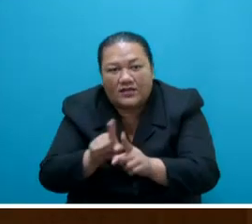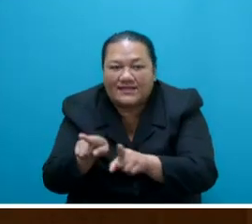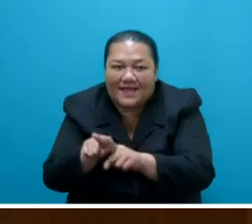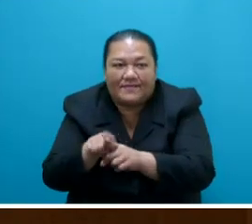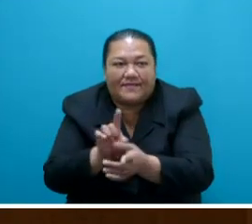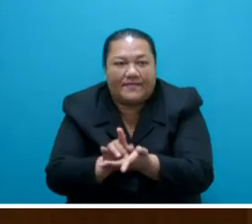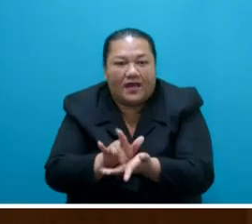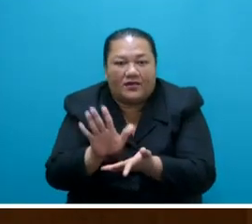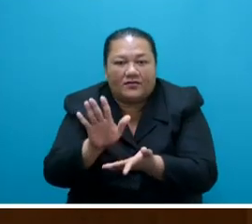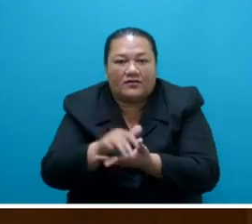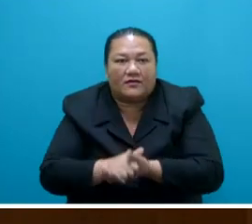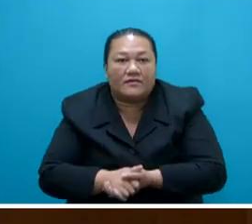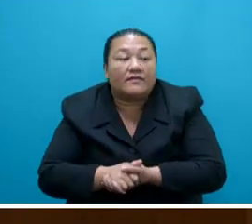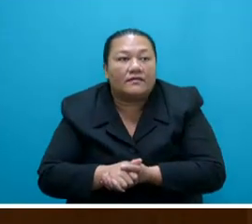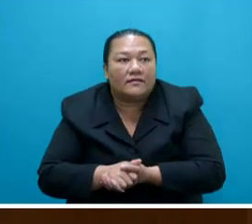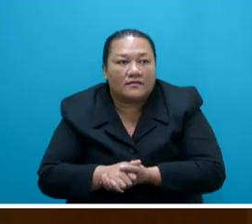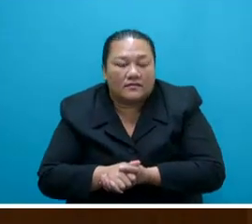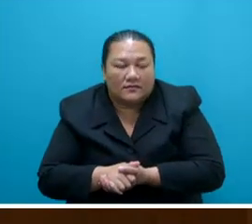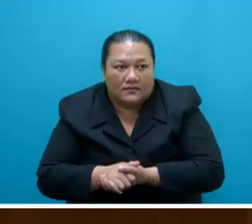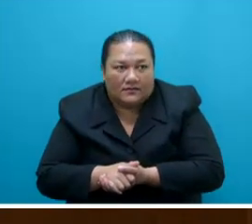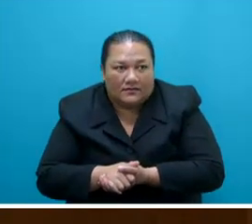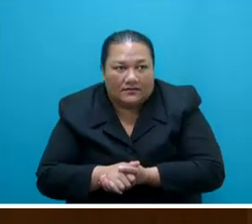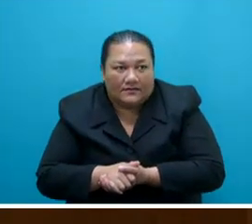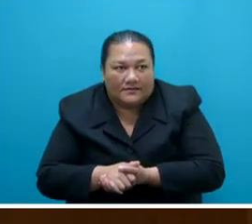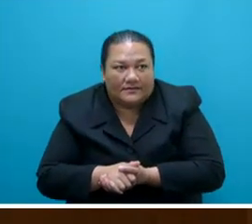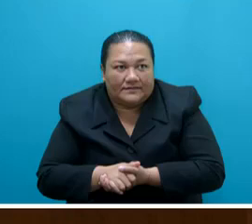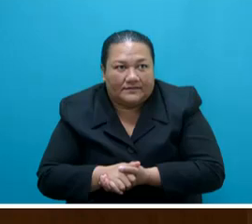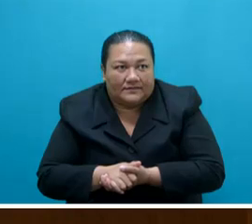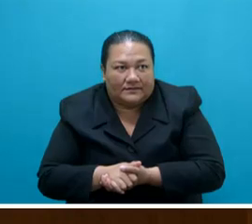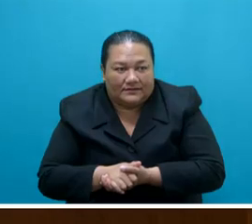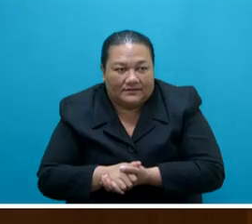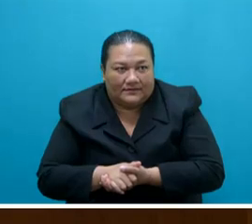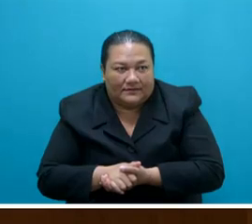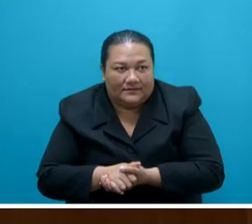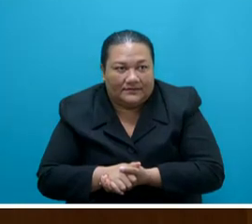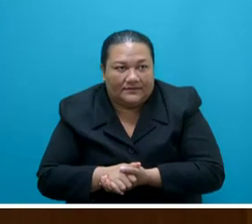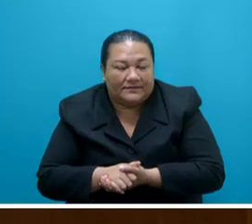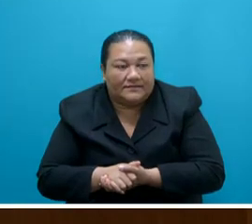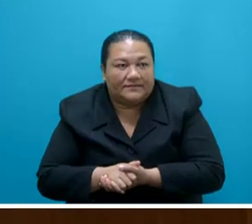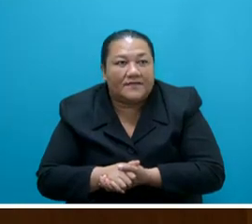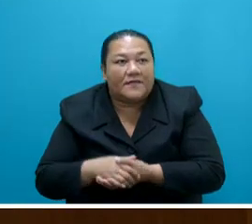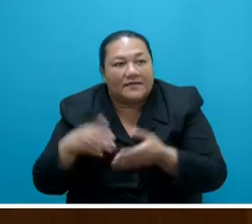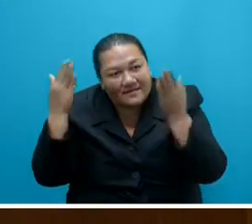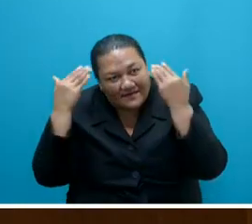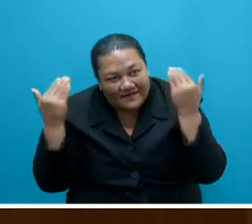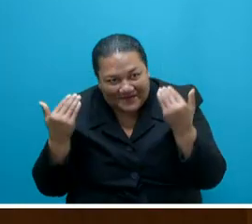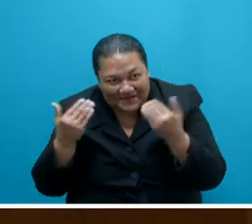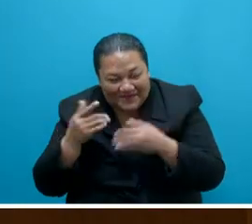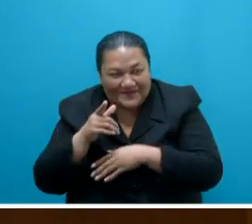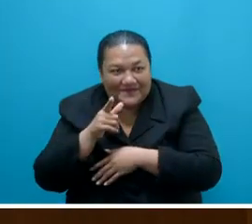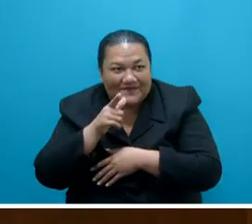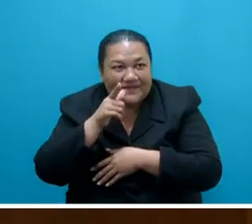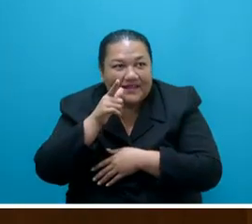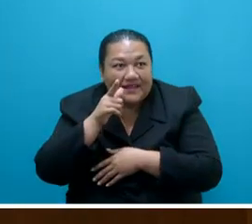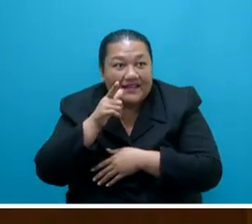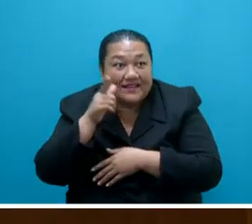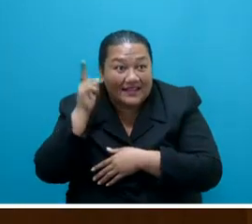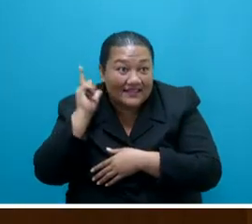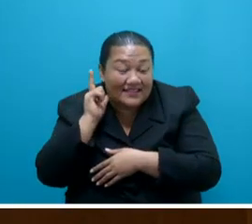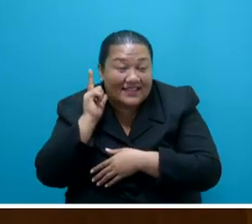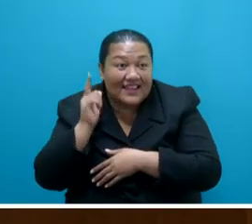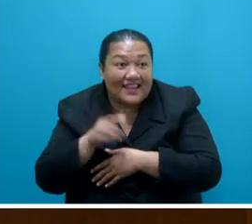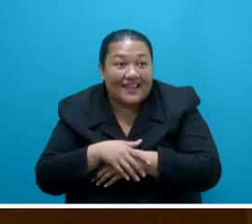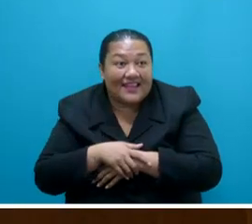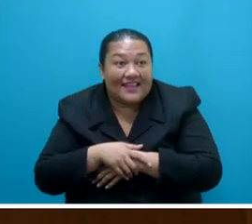you can support toss of coins. Mr. Speaker, yesterday, I had the privilege of honoring the memory of